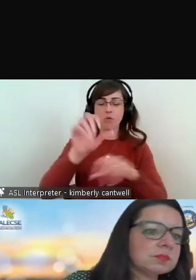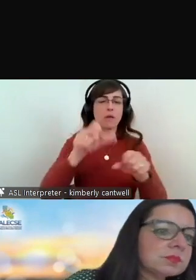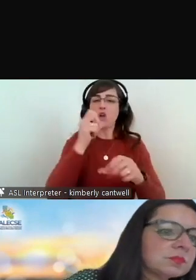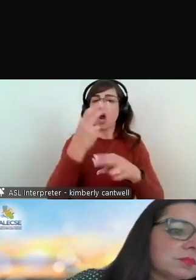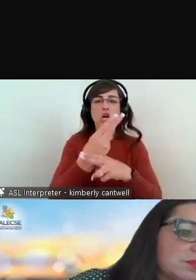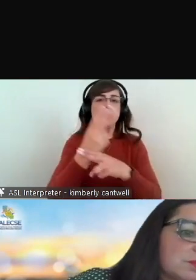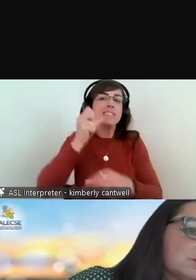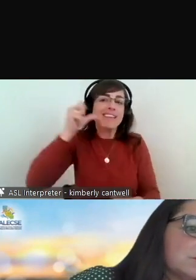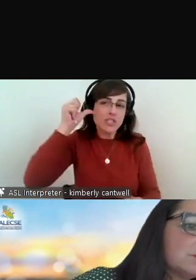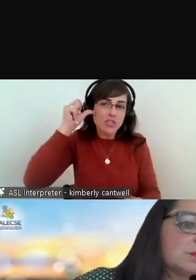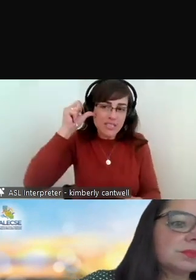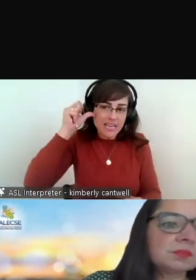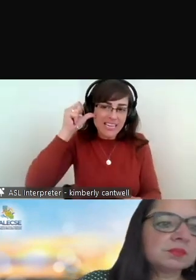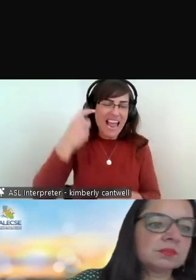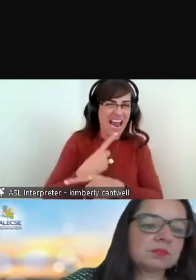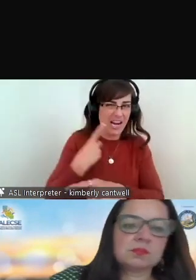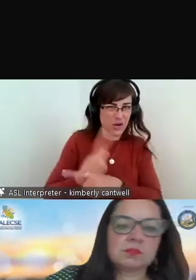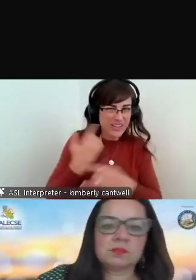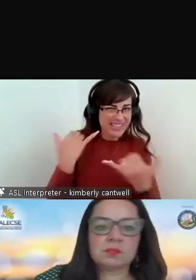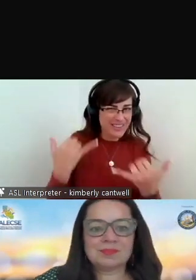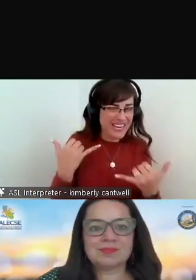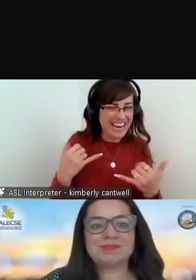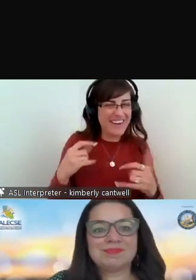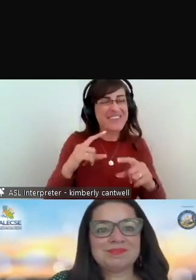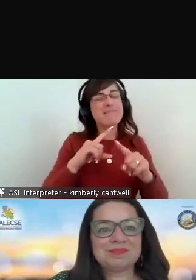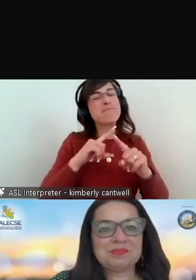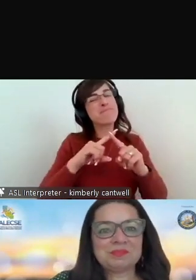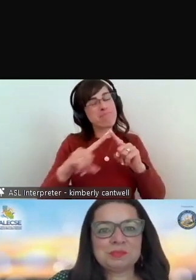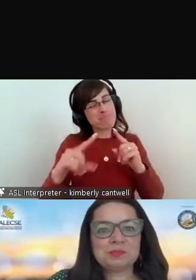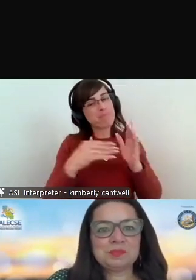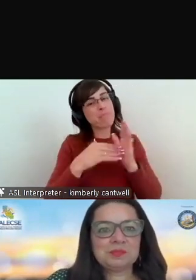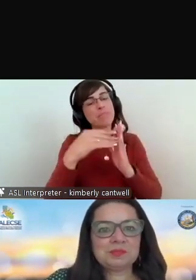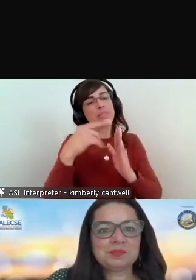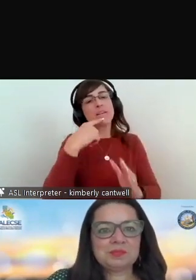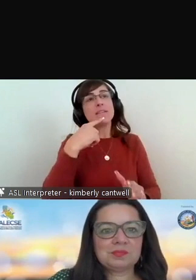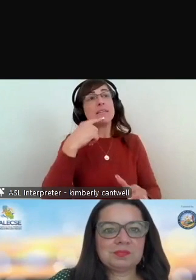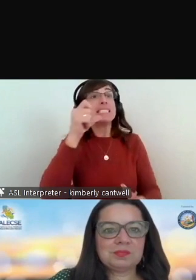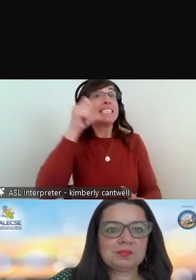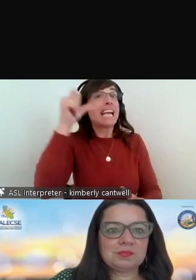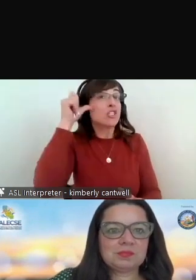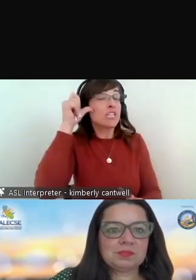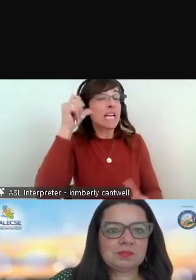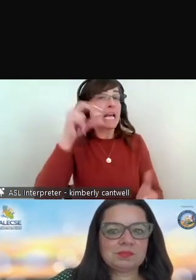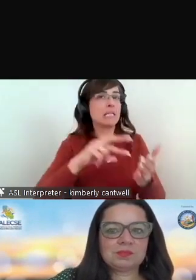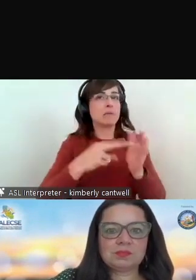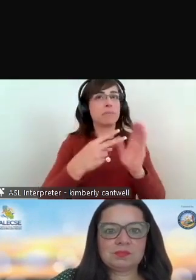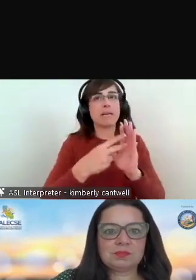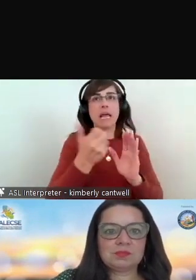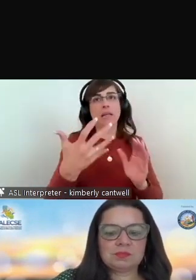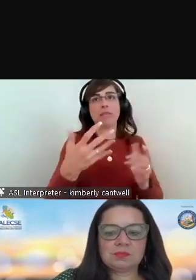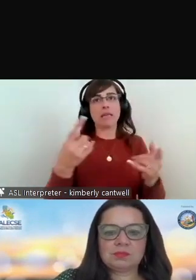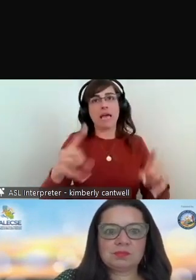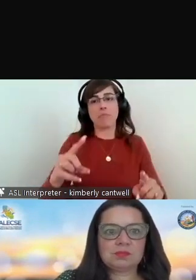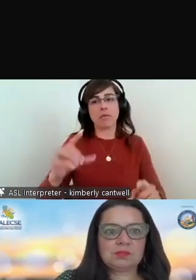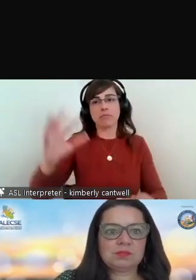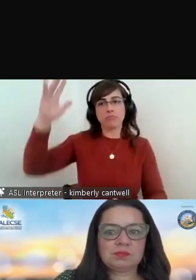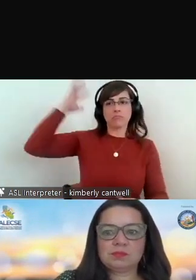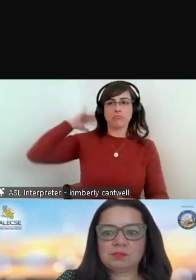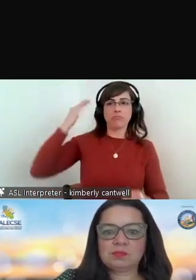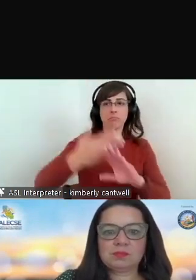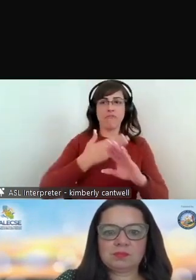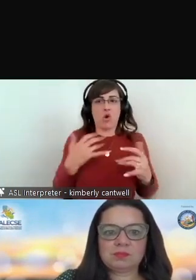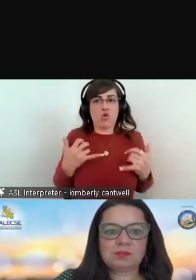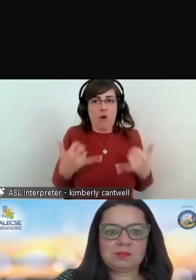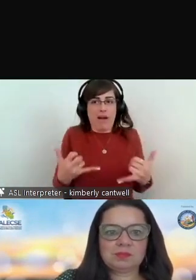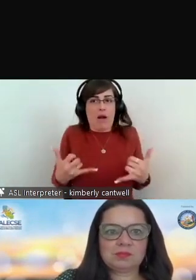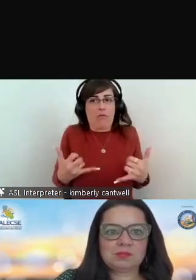using yesterday accurately at this point. Oftentimes they'll say yesterday to mean like anything that happened before right now.